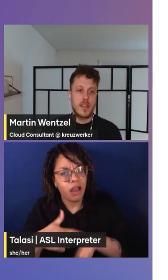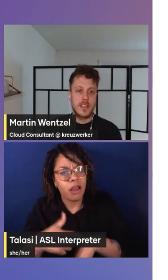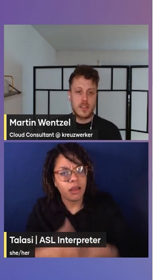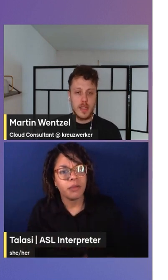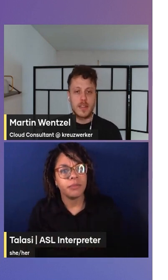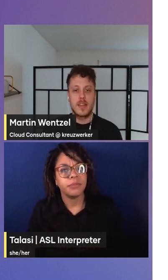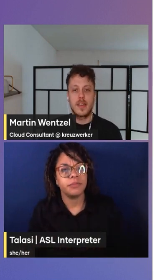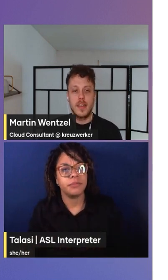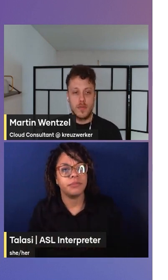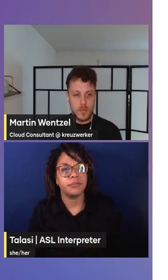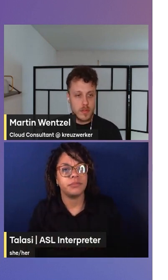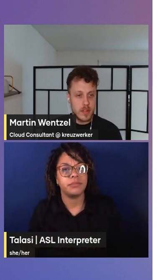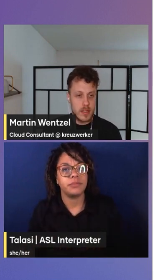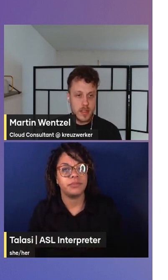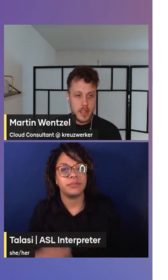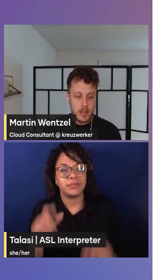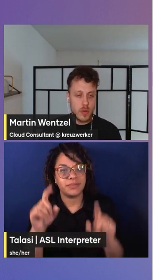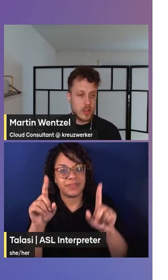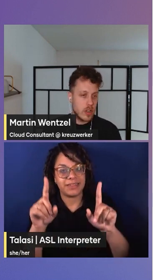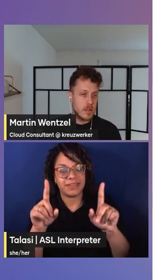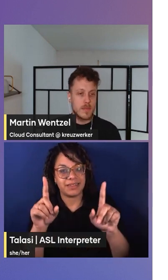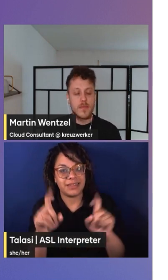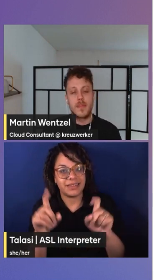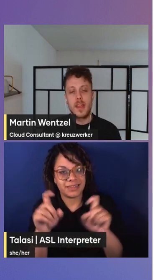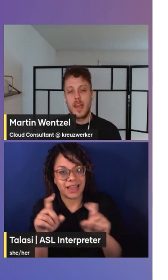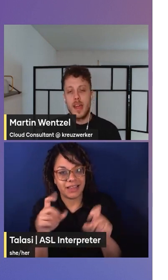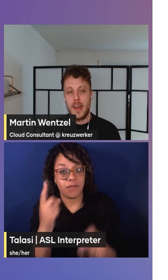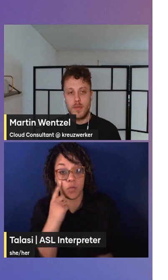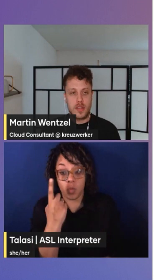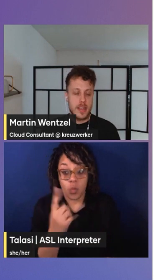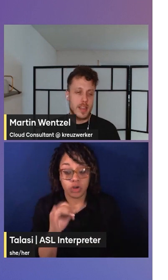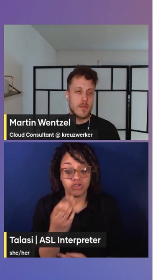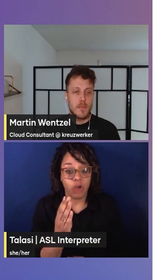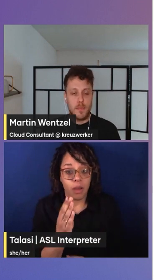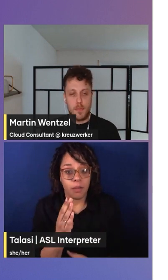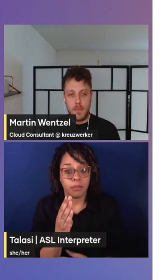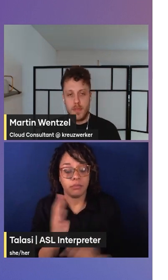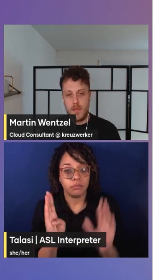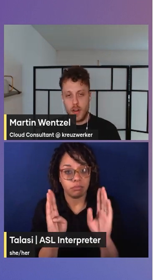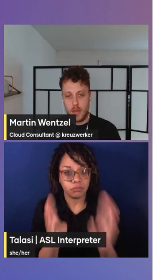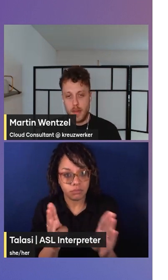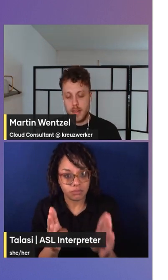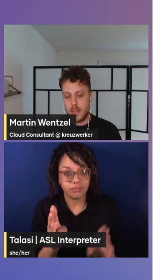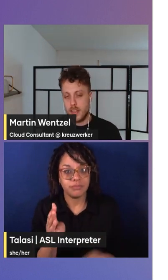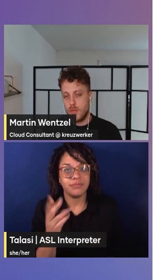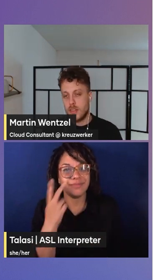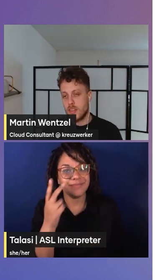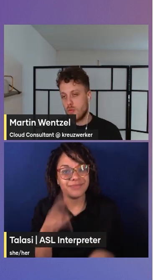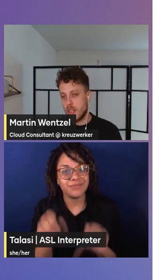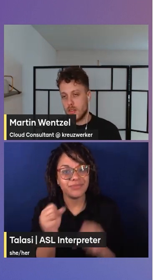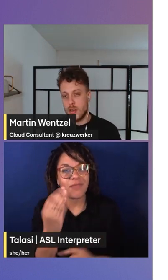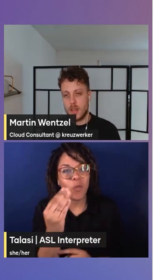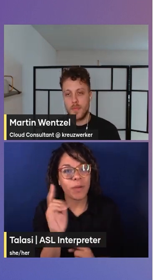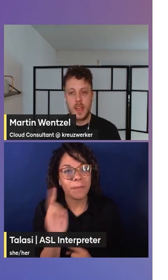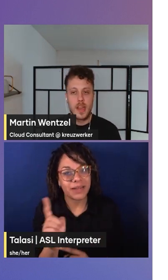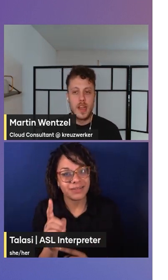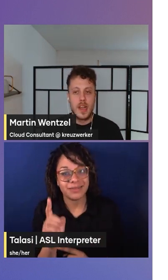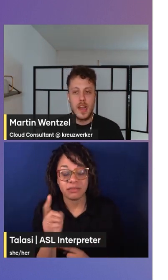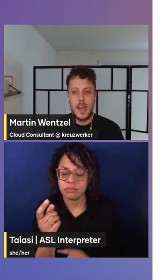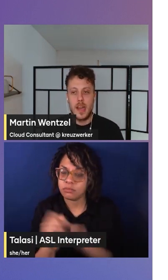of our test suite in one job, and it was taking 40 minutes, which is way too